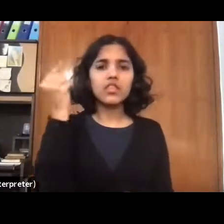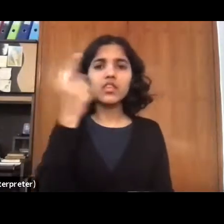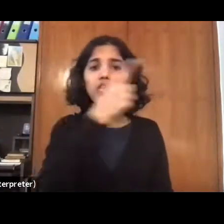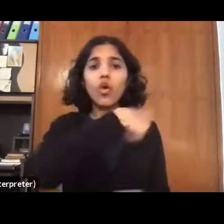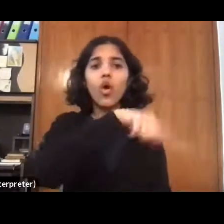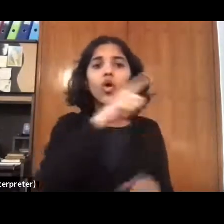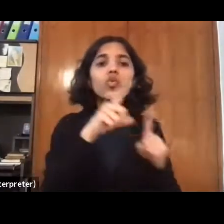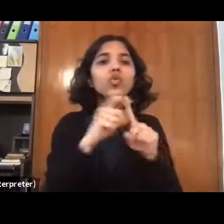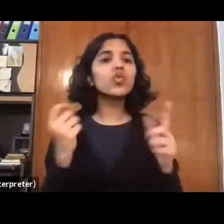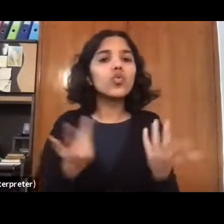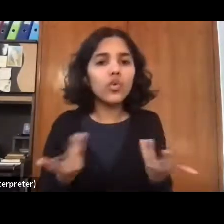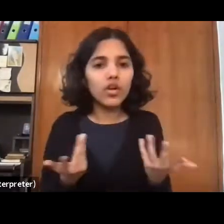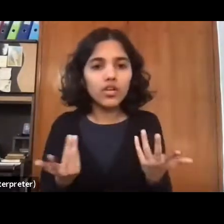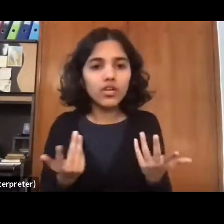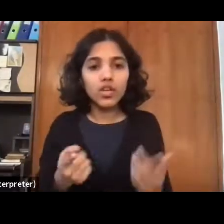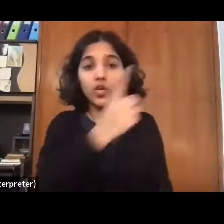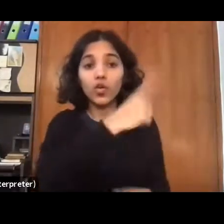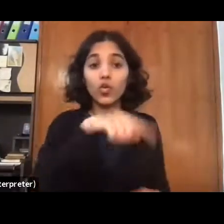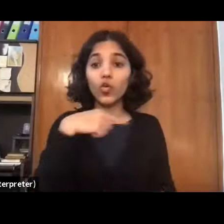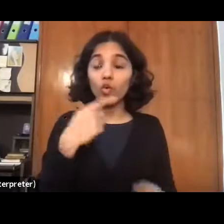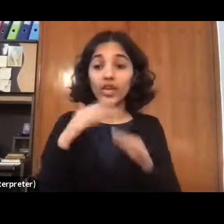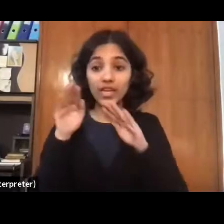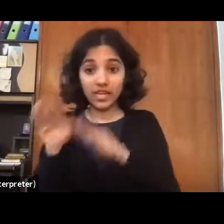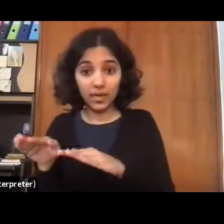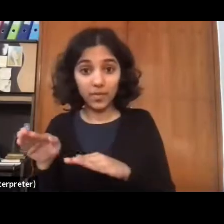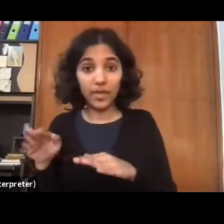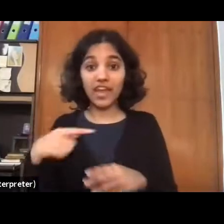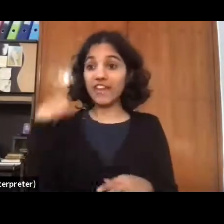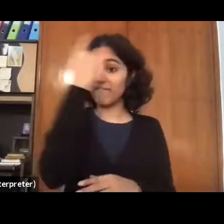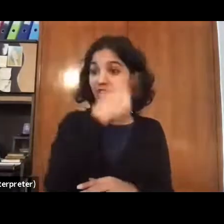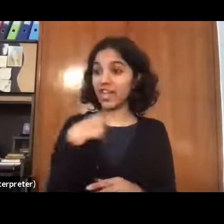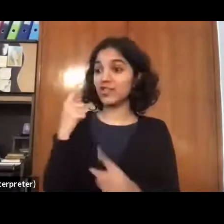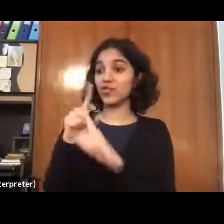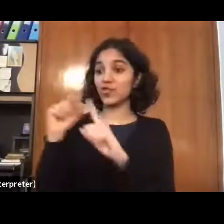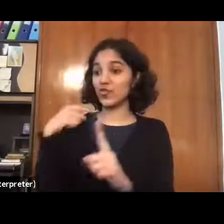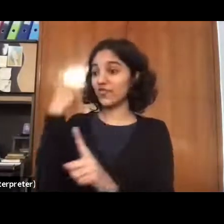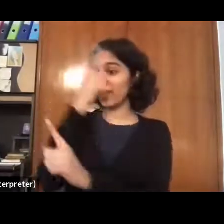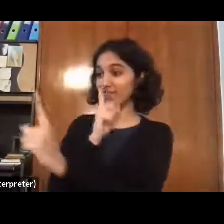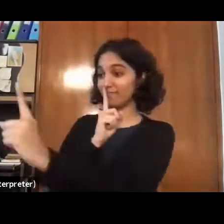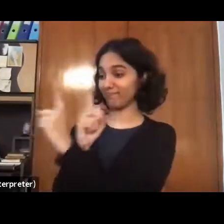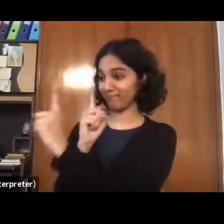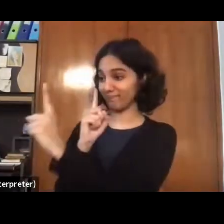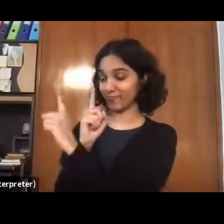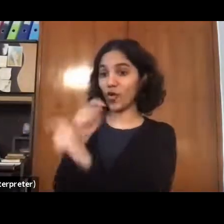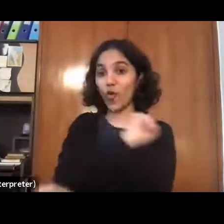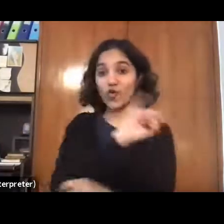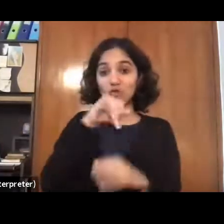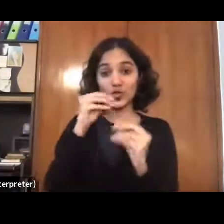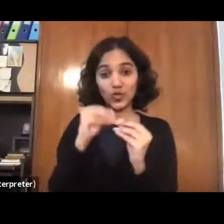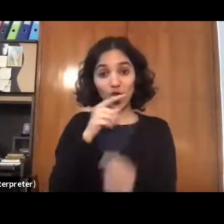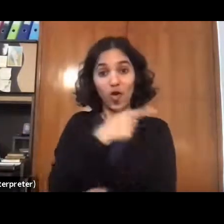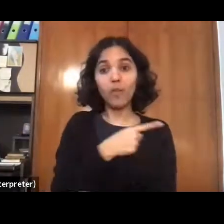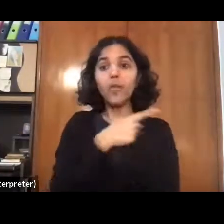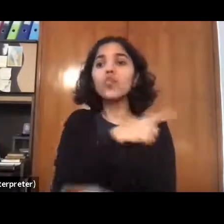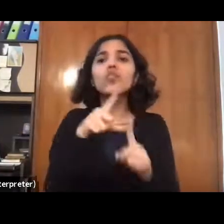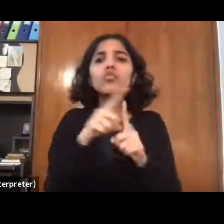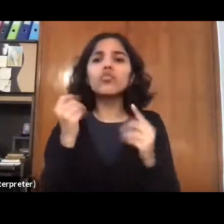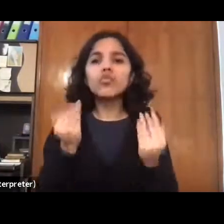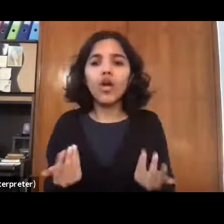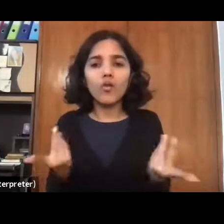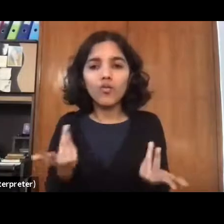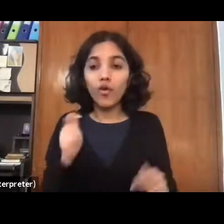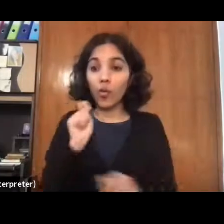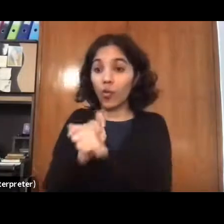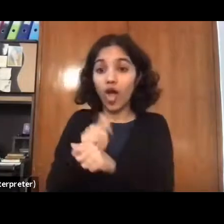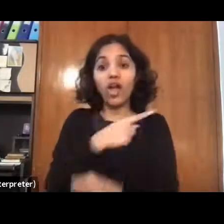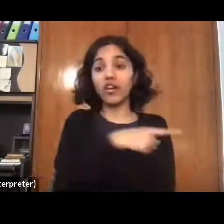they do? What would people who are dependent on face-to-face engagement during their work?